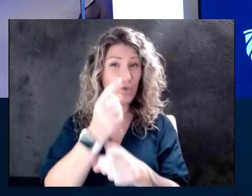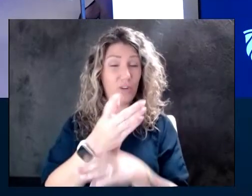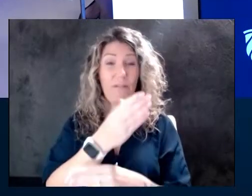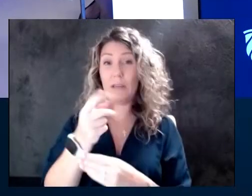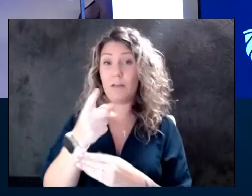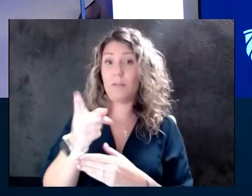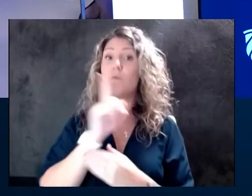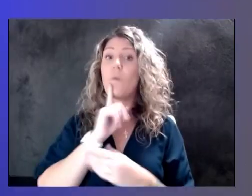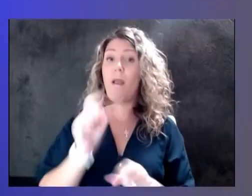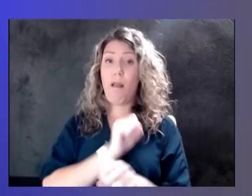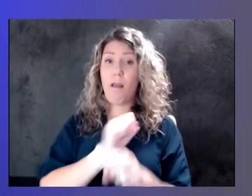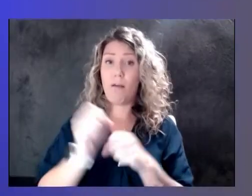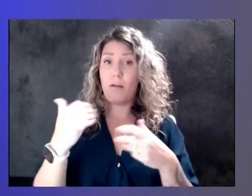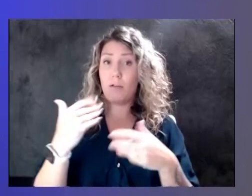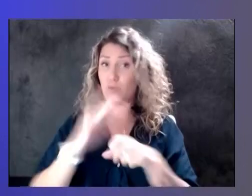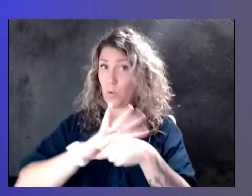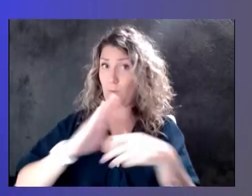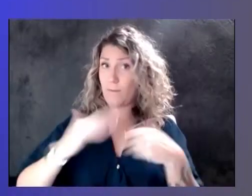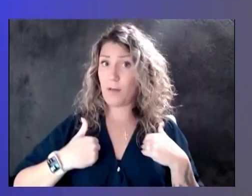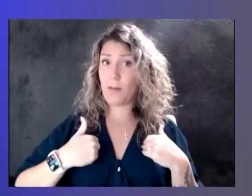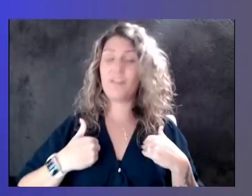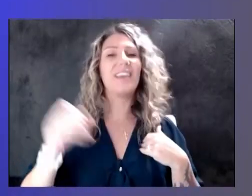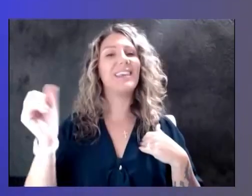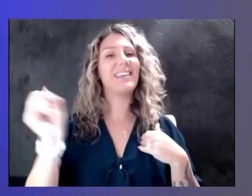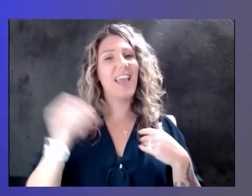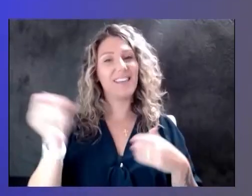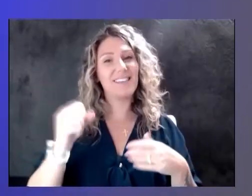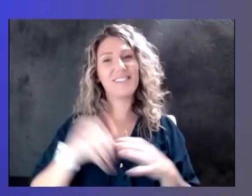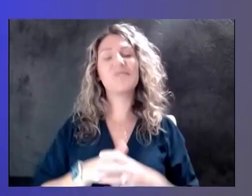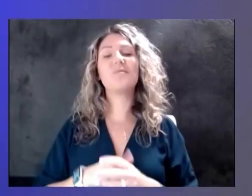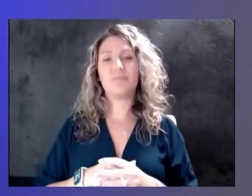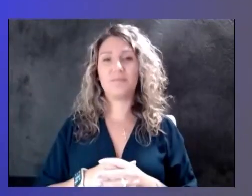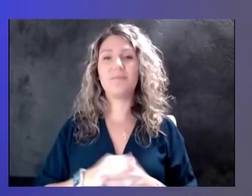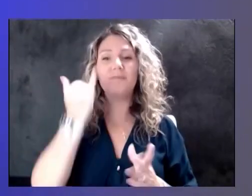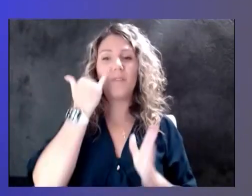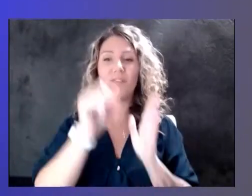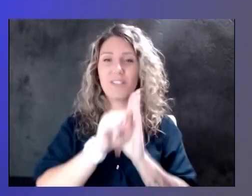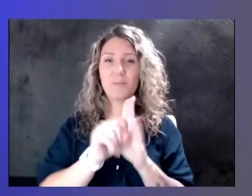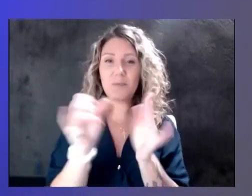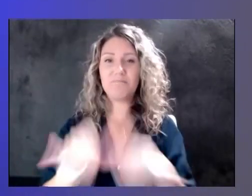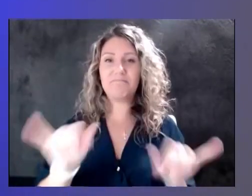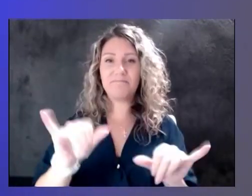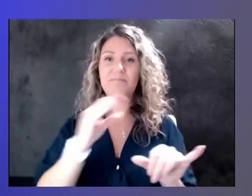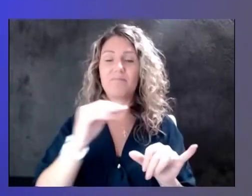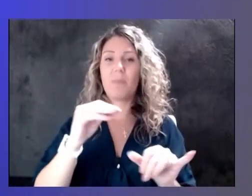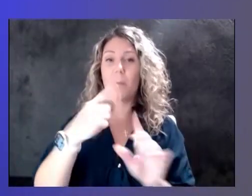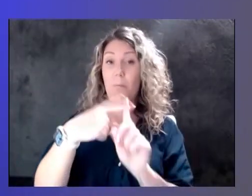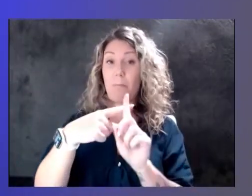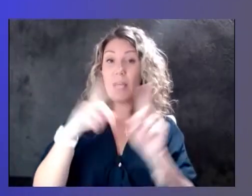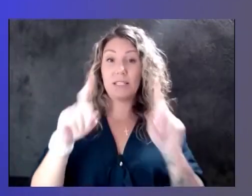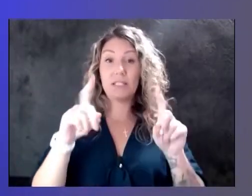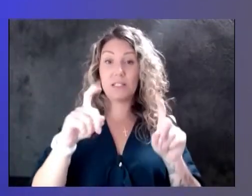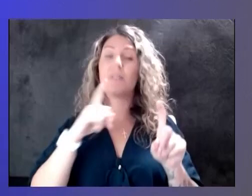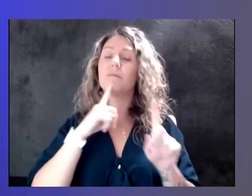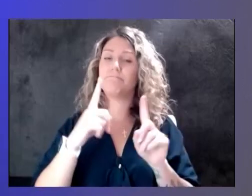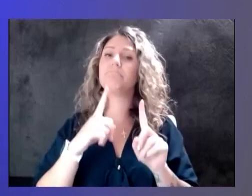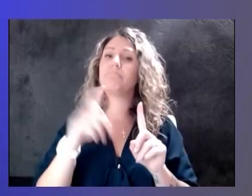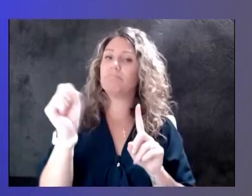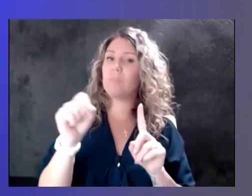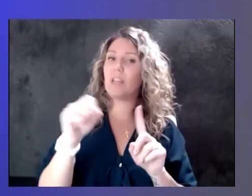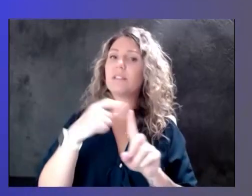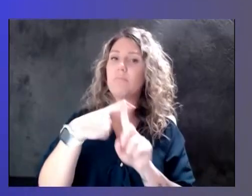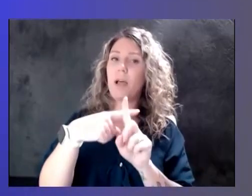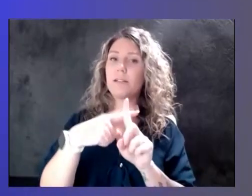have COVID if you get that at home? Yes, if you have symptoms that are consistent and you have a positive test, I would consider that a positive. I would quarantine at home. I